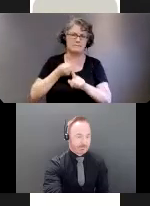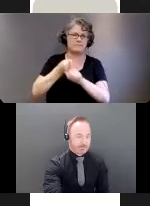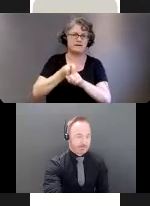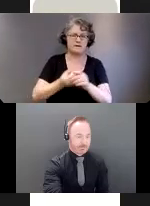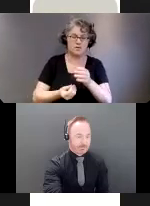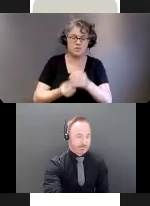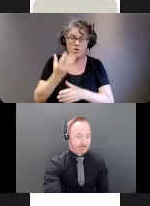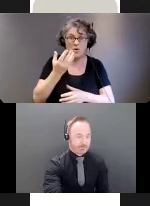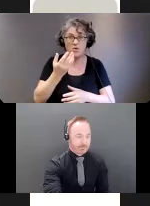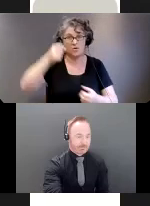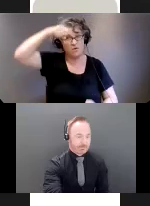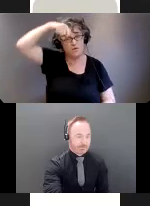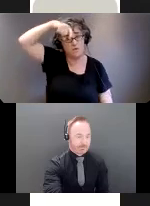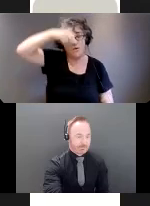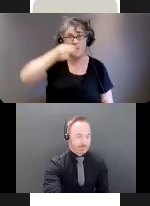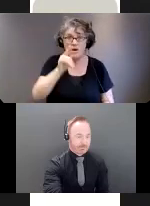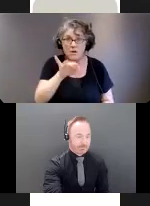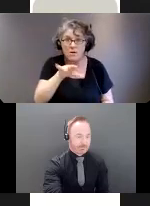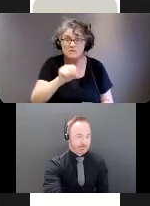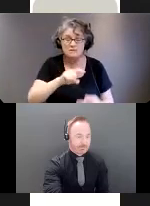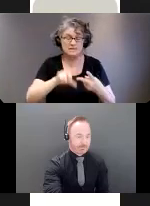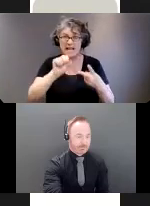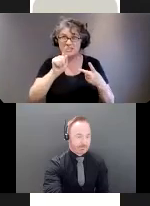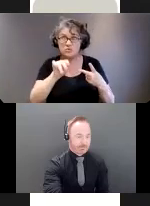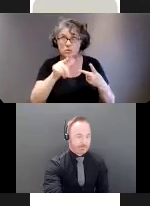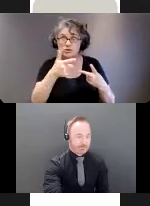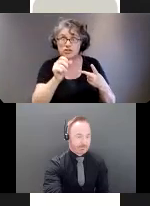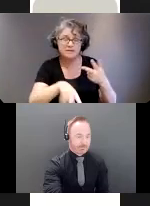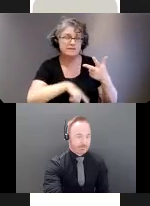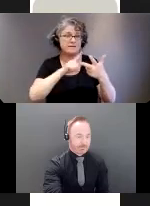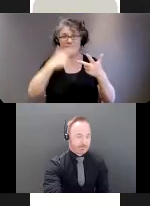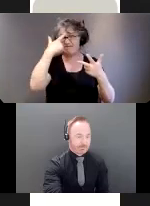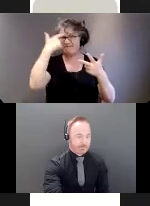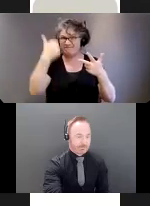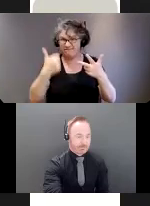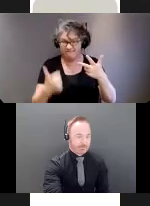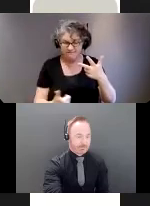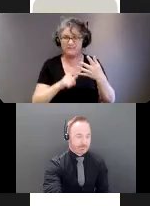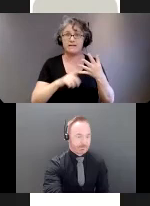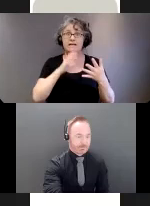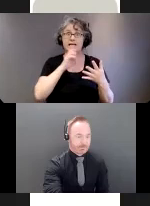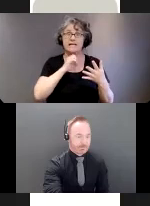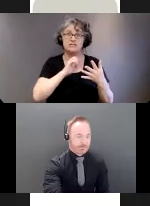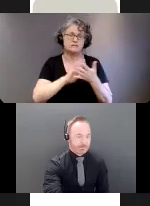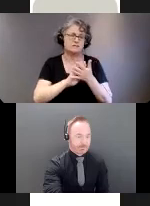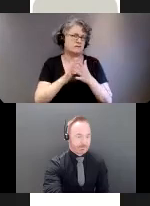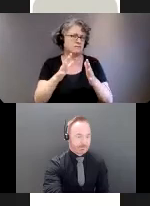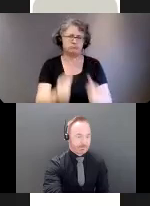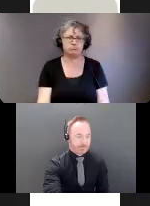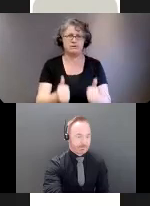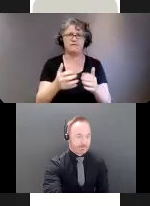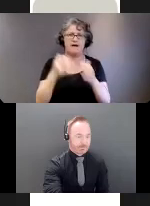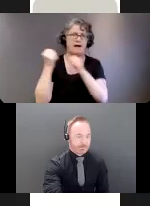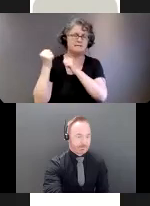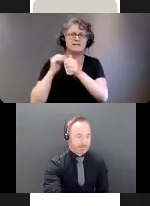and estrogen, and it's a risk factor for cognitive decline and accelerated aging. And we also